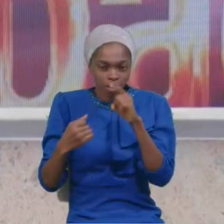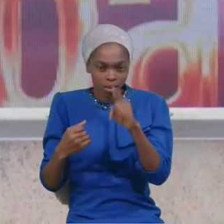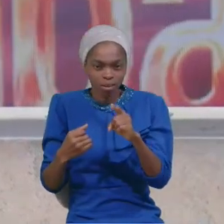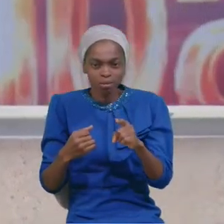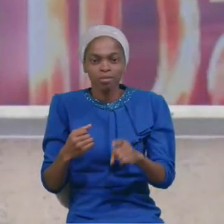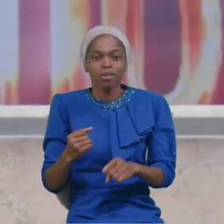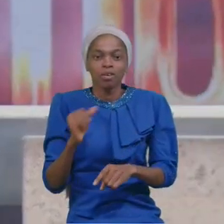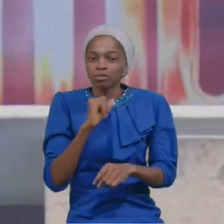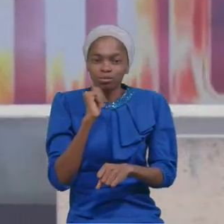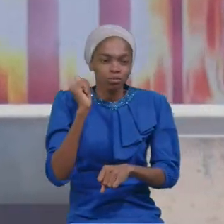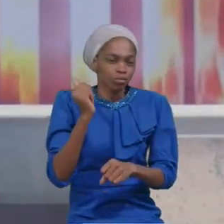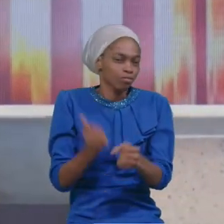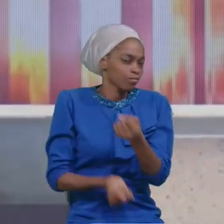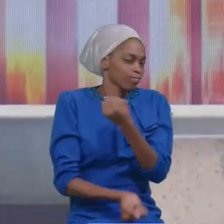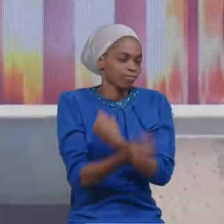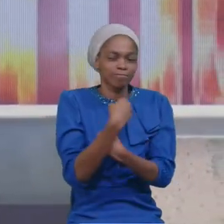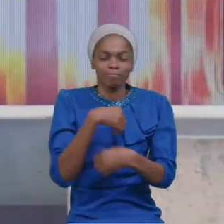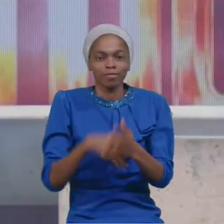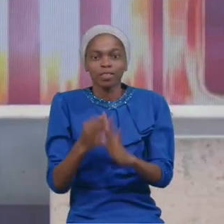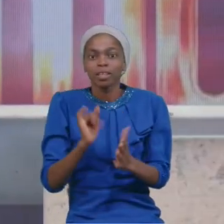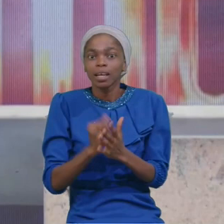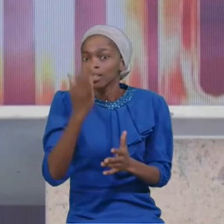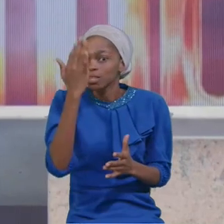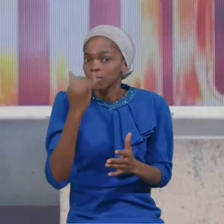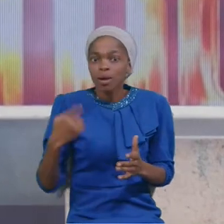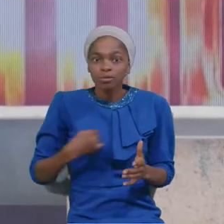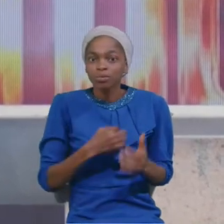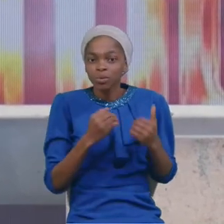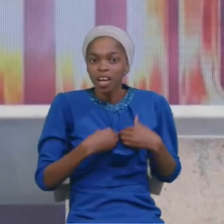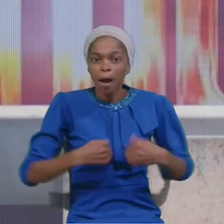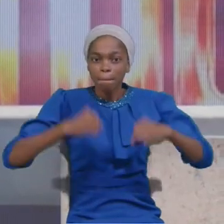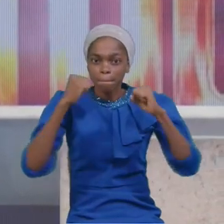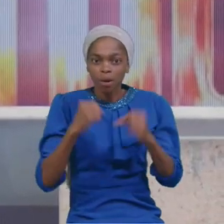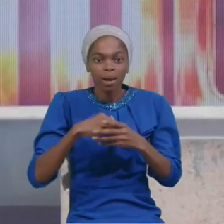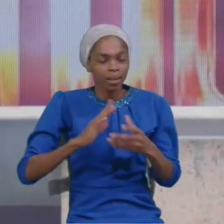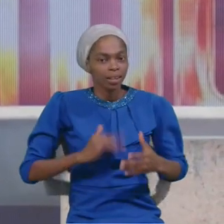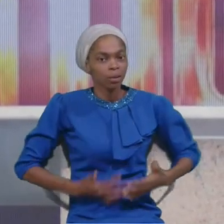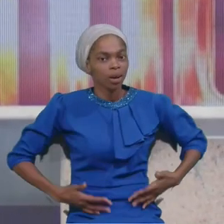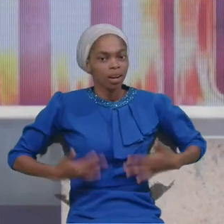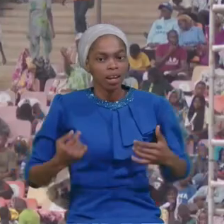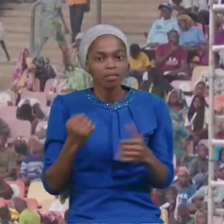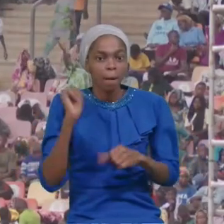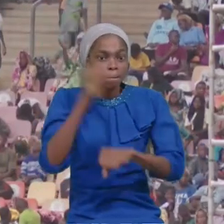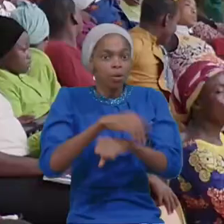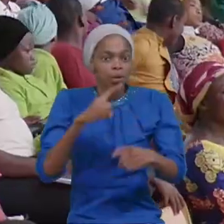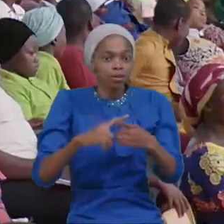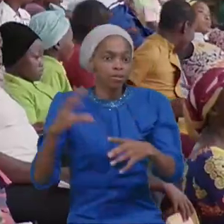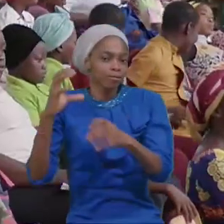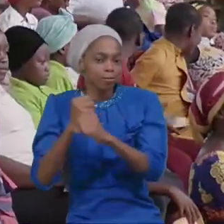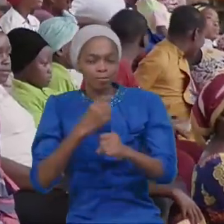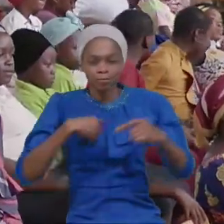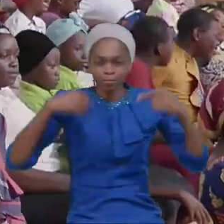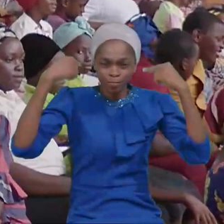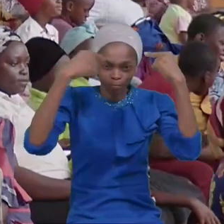to excel. It's interceding for you. You'll be an overcomer in Jesus' name. Look at